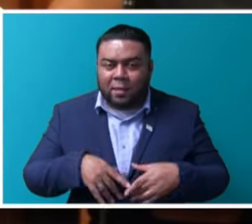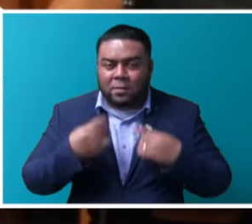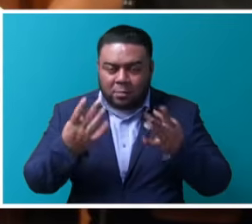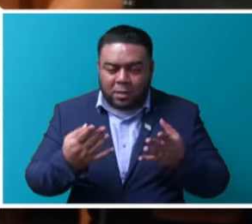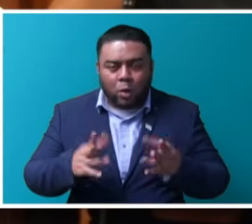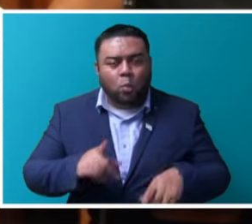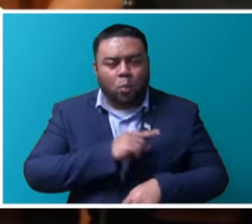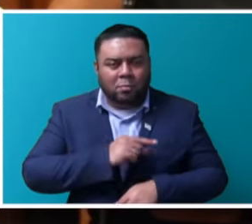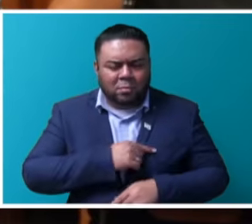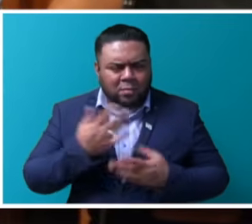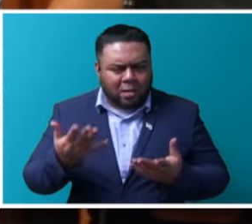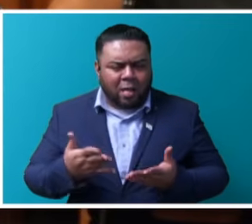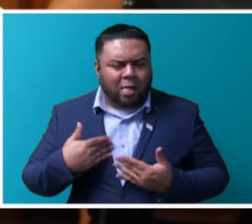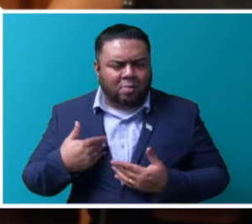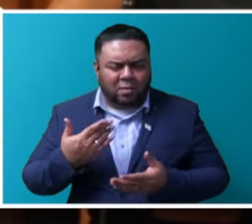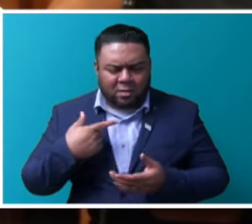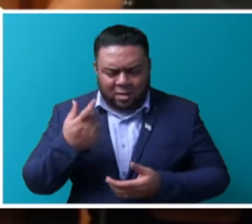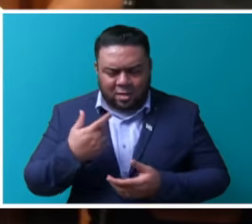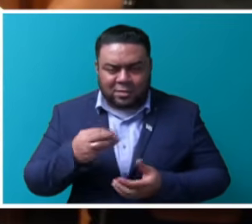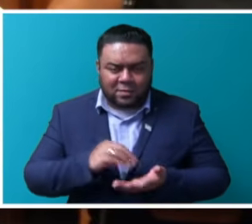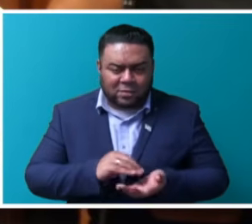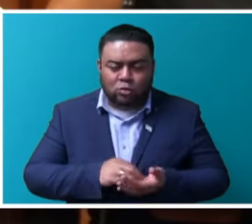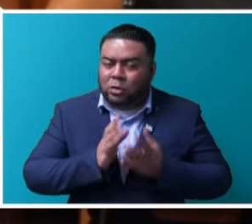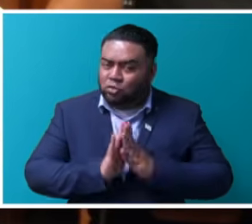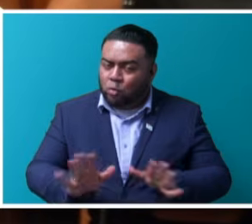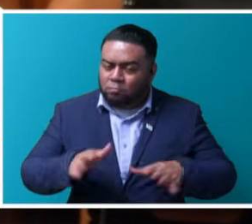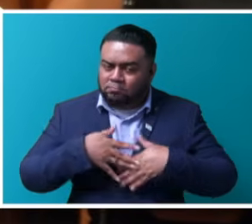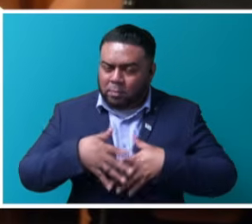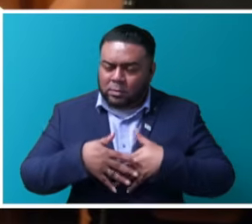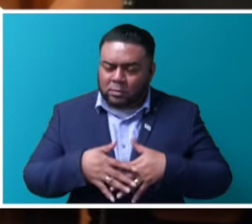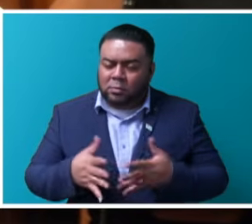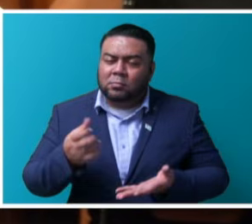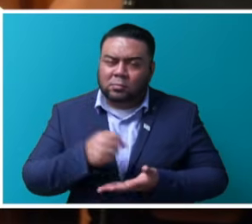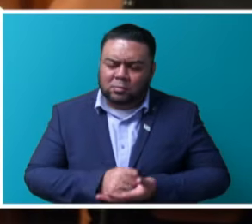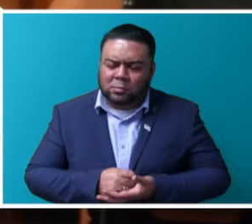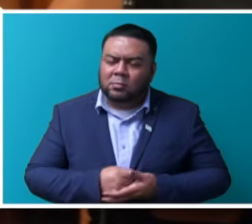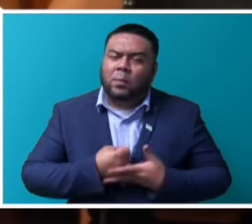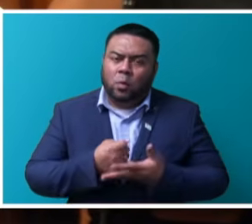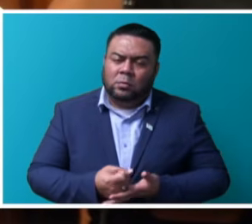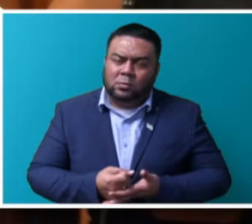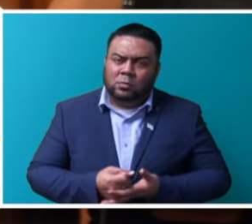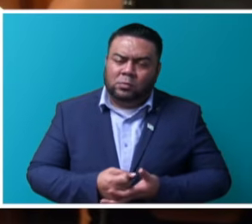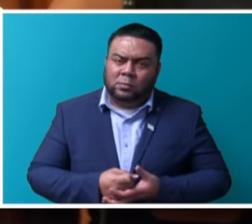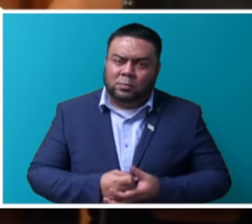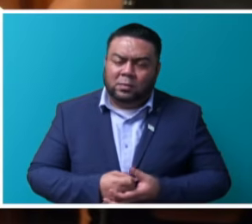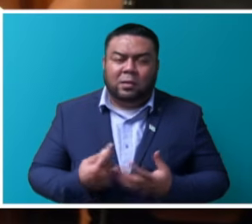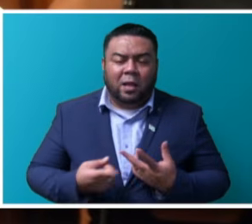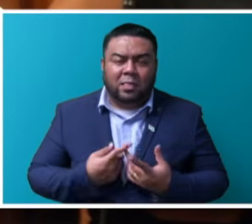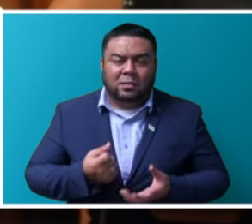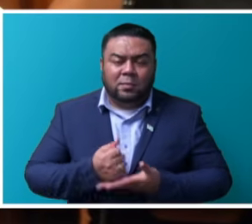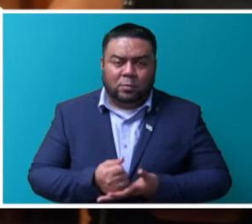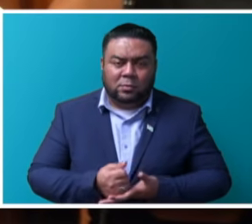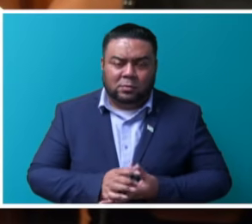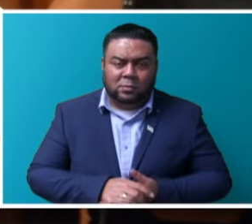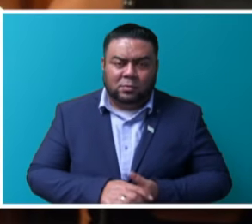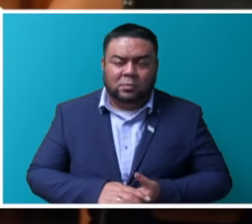of tertiary healthcare services to the general public. We've been encouraging and providing the necessary support through tax incentives and other support measures